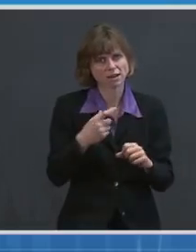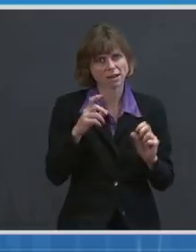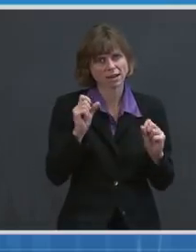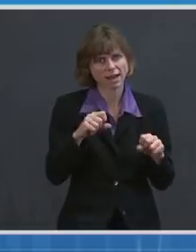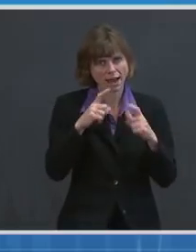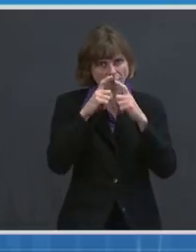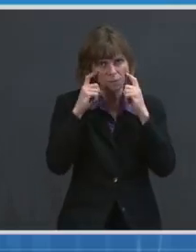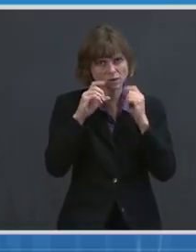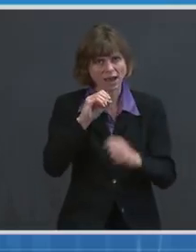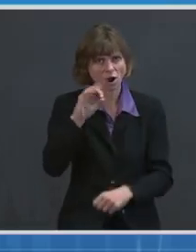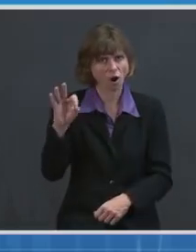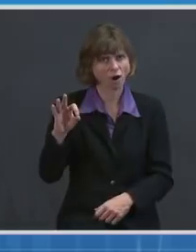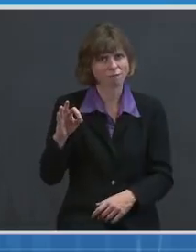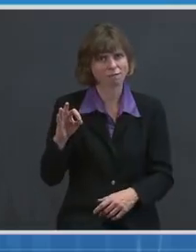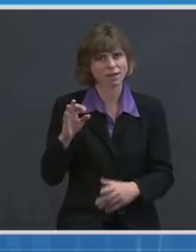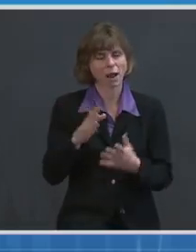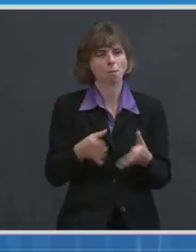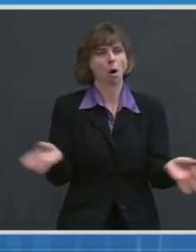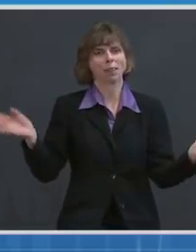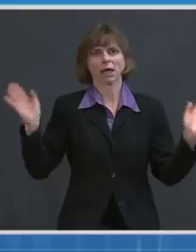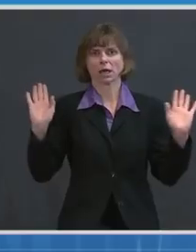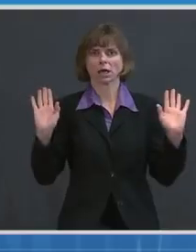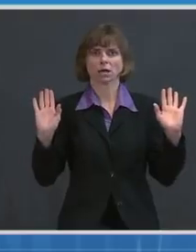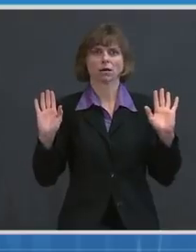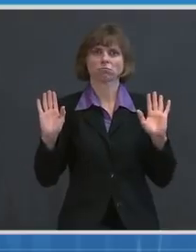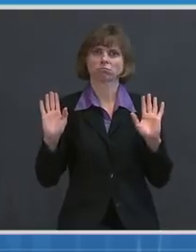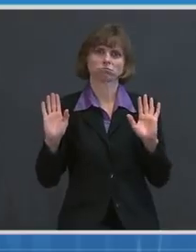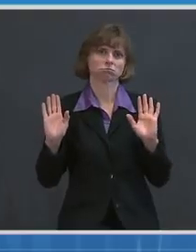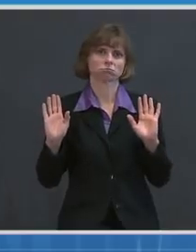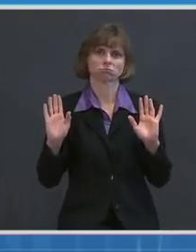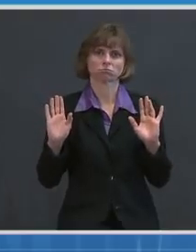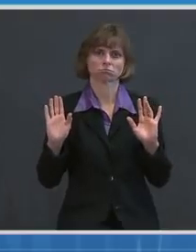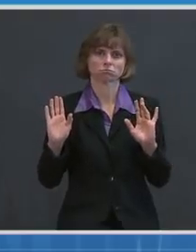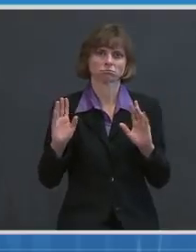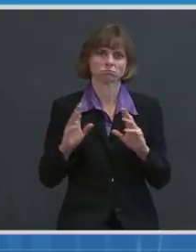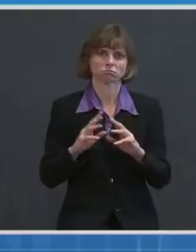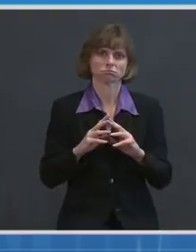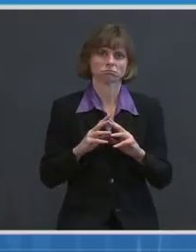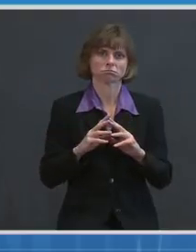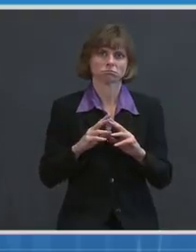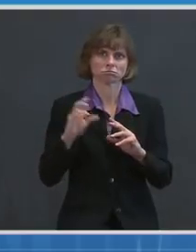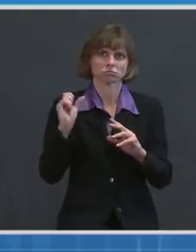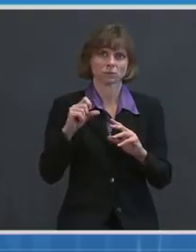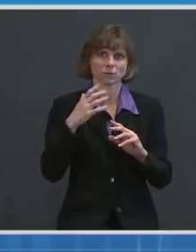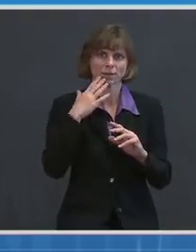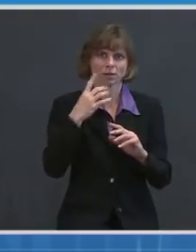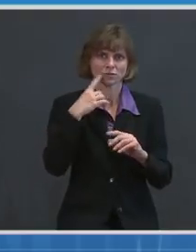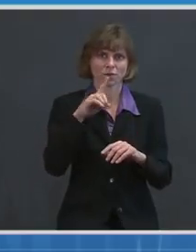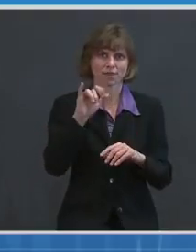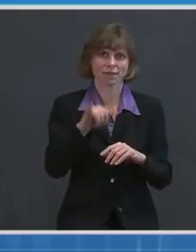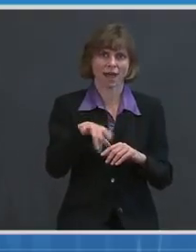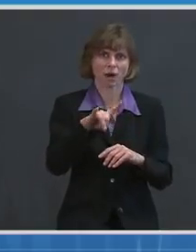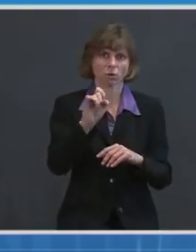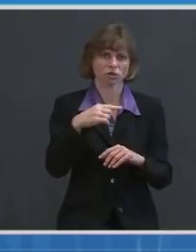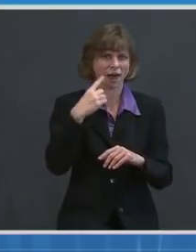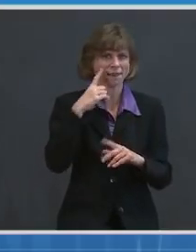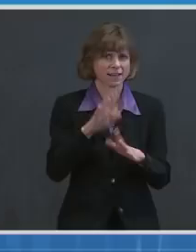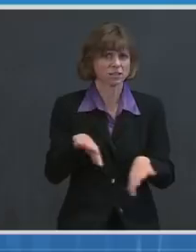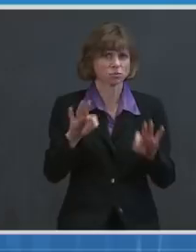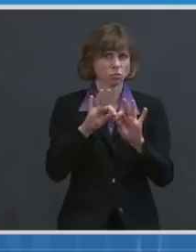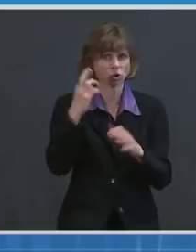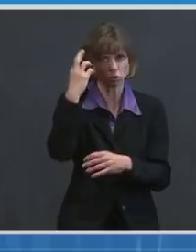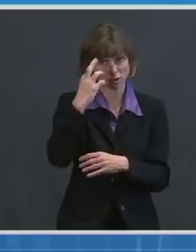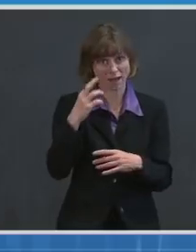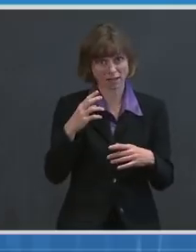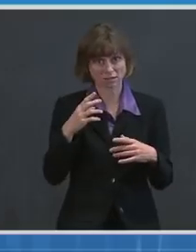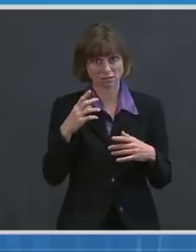masks in public and go about a somewhat normal life? Yeah, thank you for that question. I think it's important to realize as we're